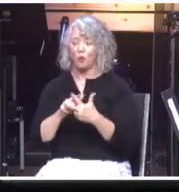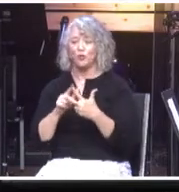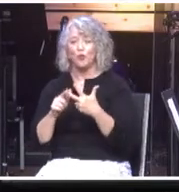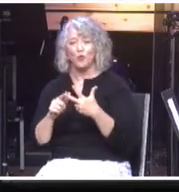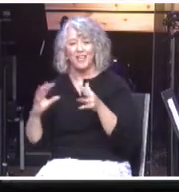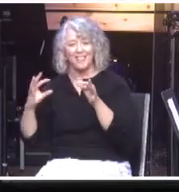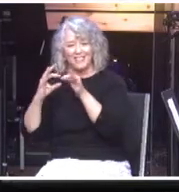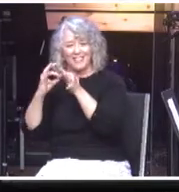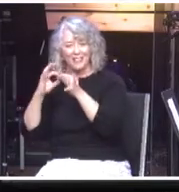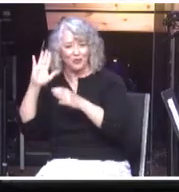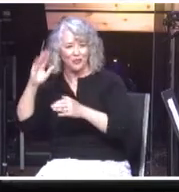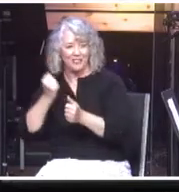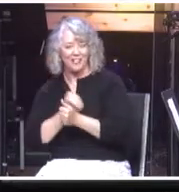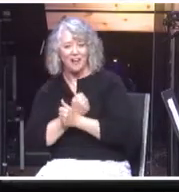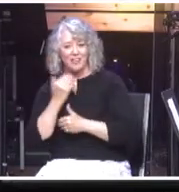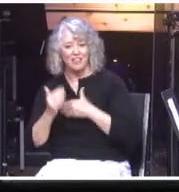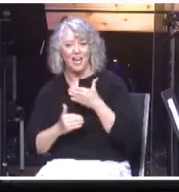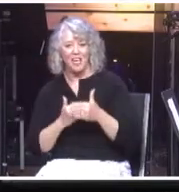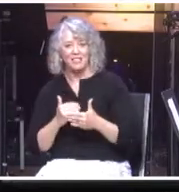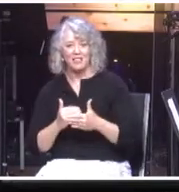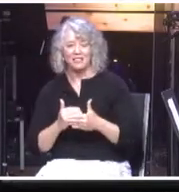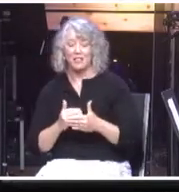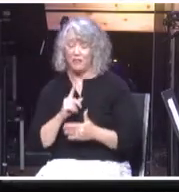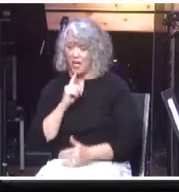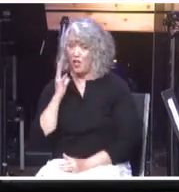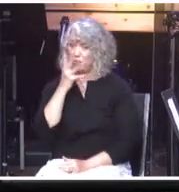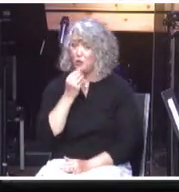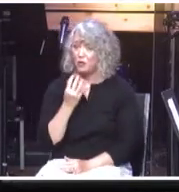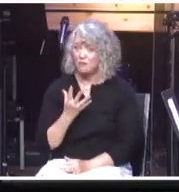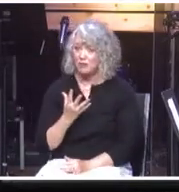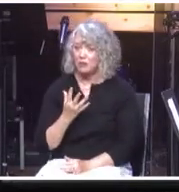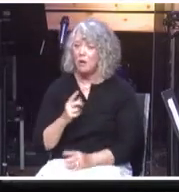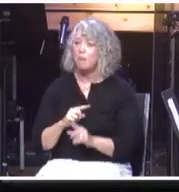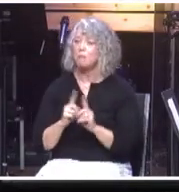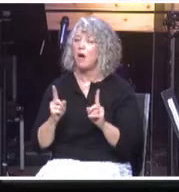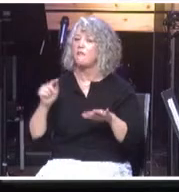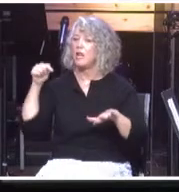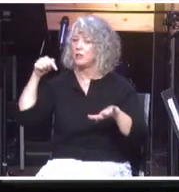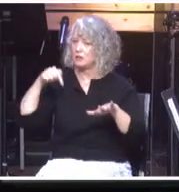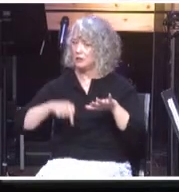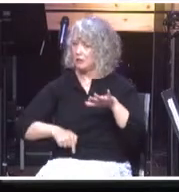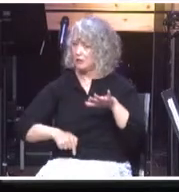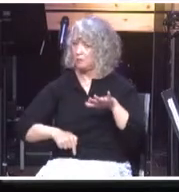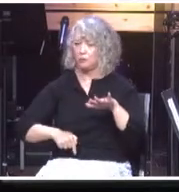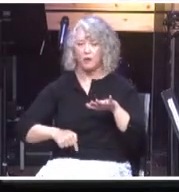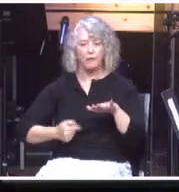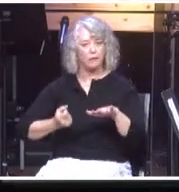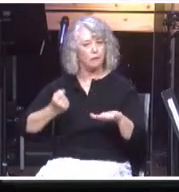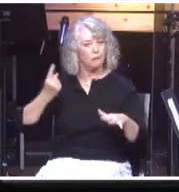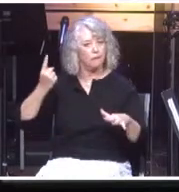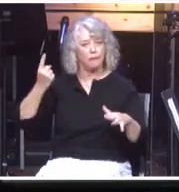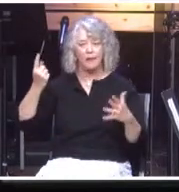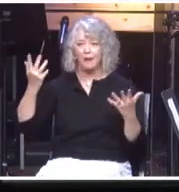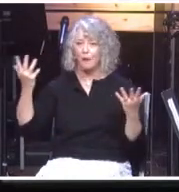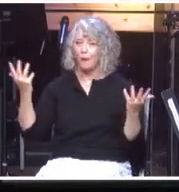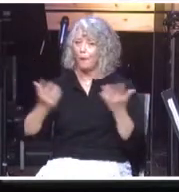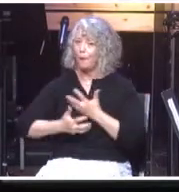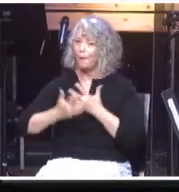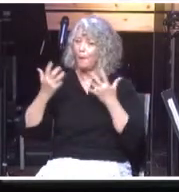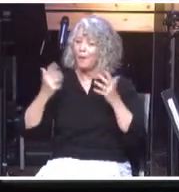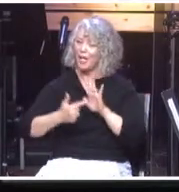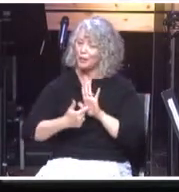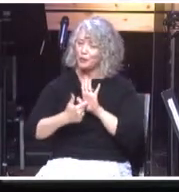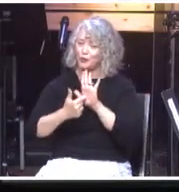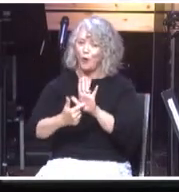Boy, as beautiful as they are deep, those truths cement God's trustworthiness